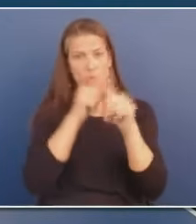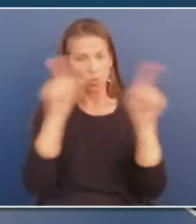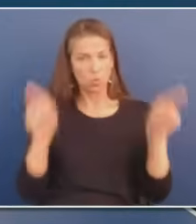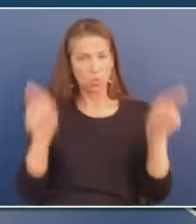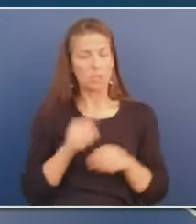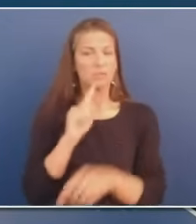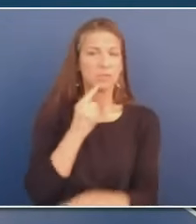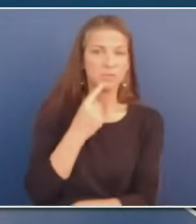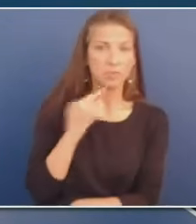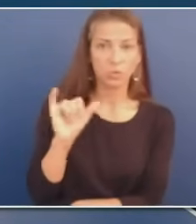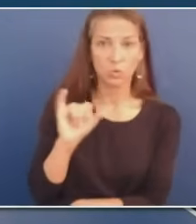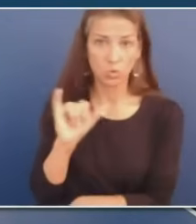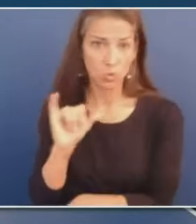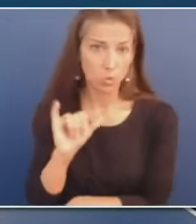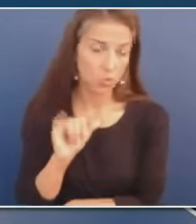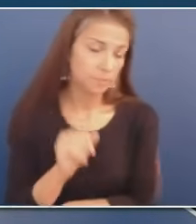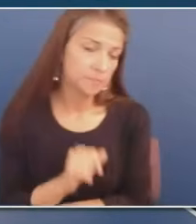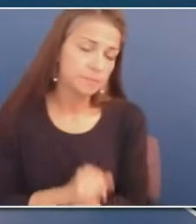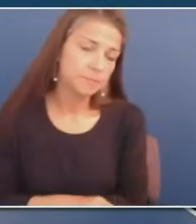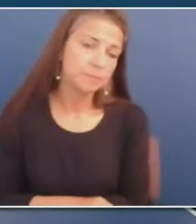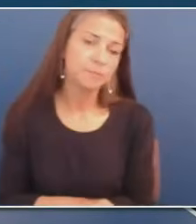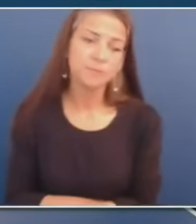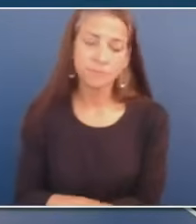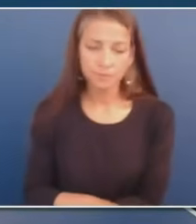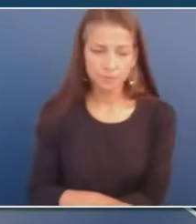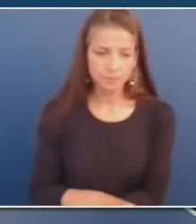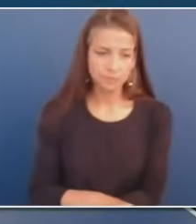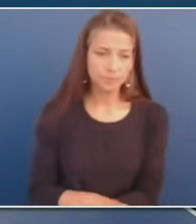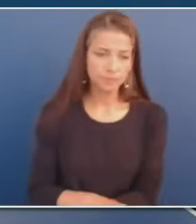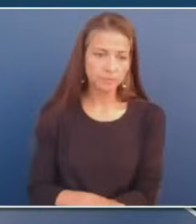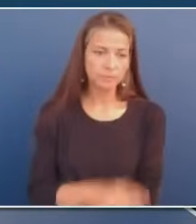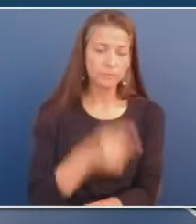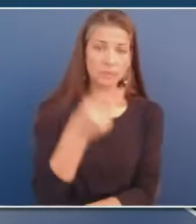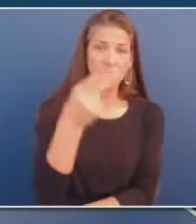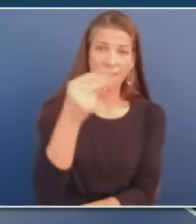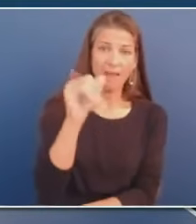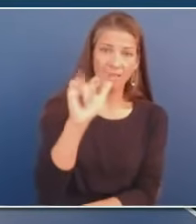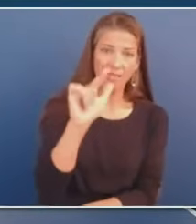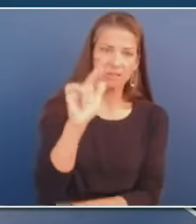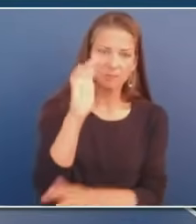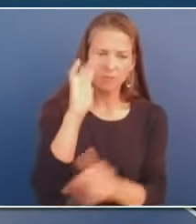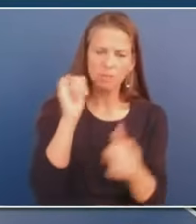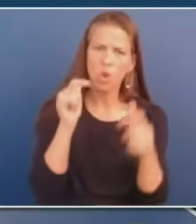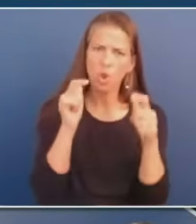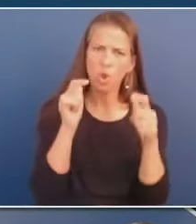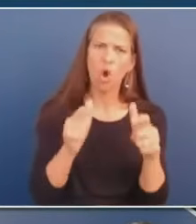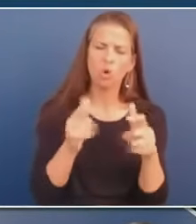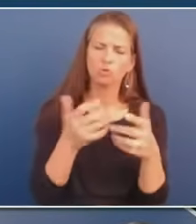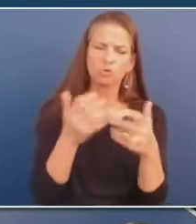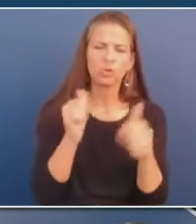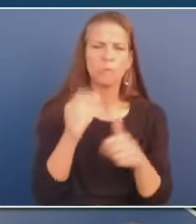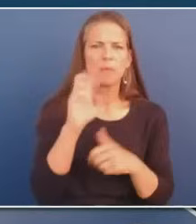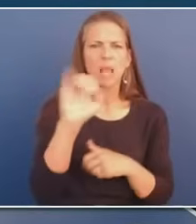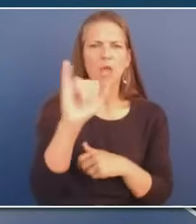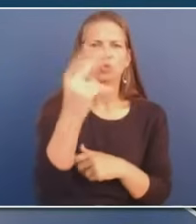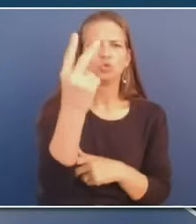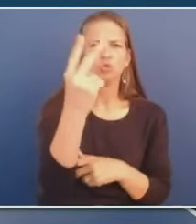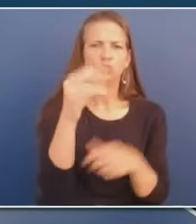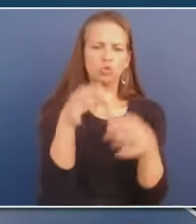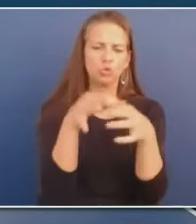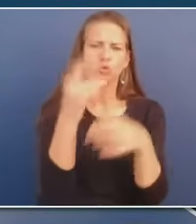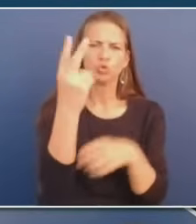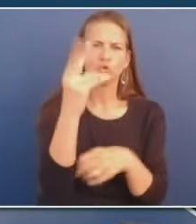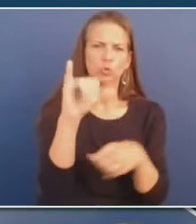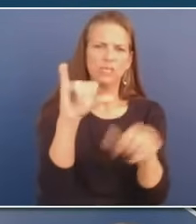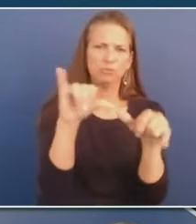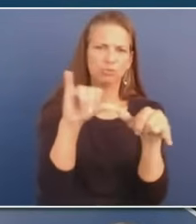too. Again, very large hail. We think it could be 2 inches even. And the